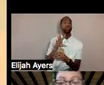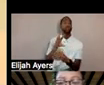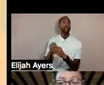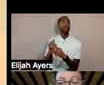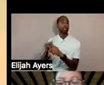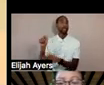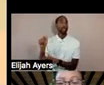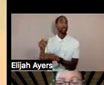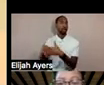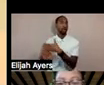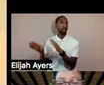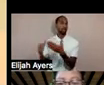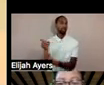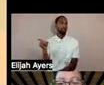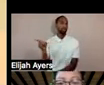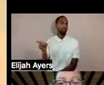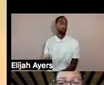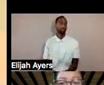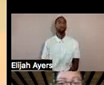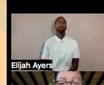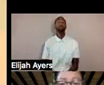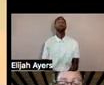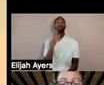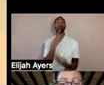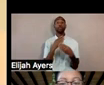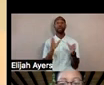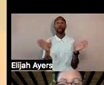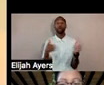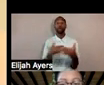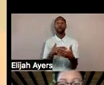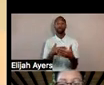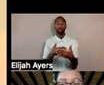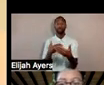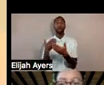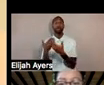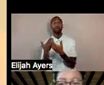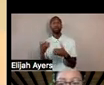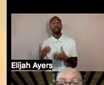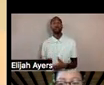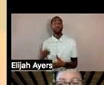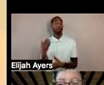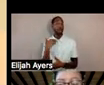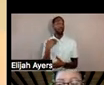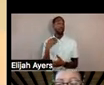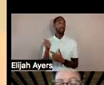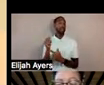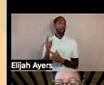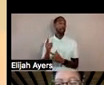ASL breakout. For breakout rooms and the break that we're having, so we'll have a 10-minute